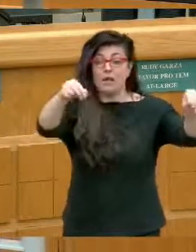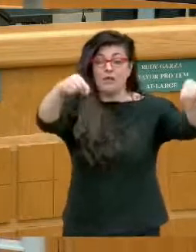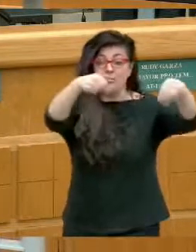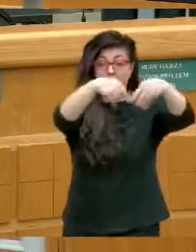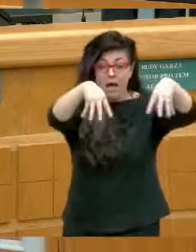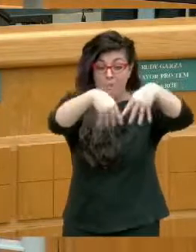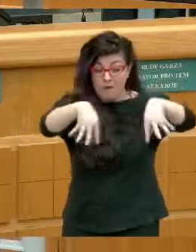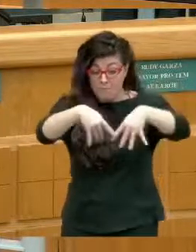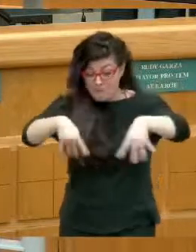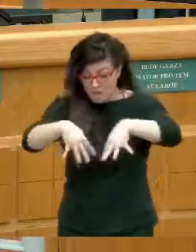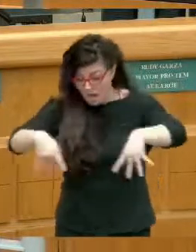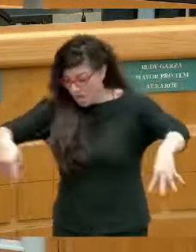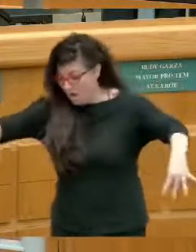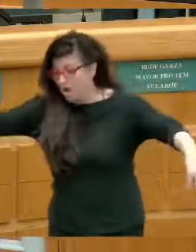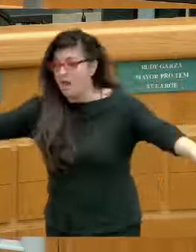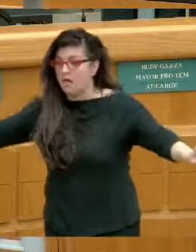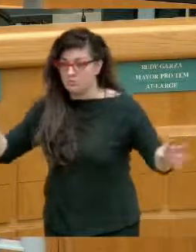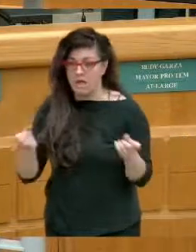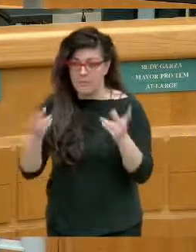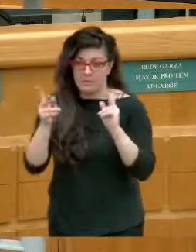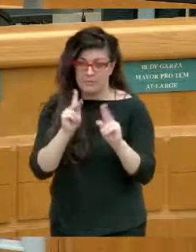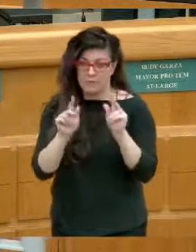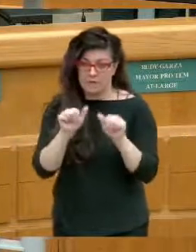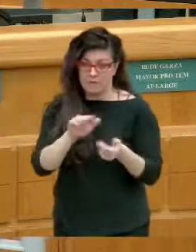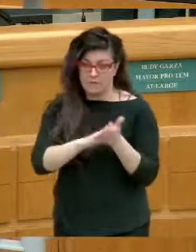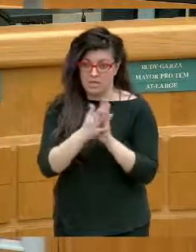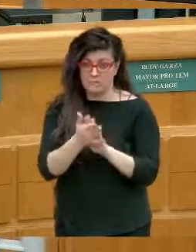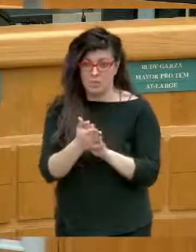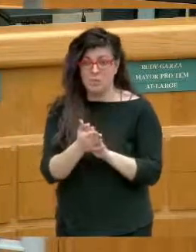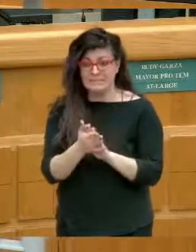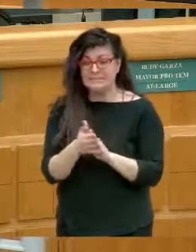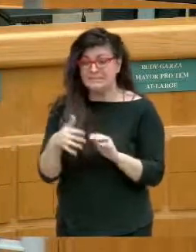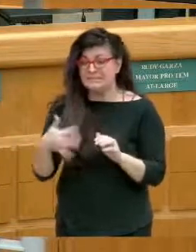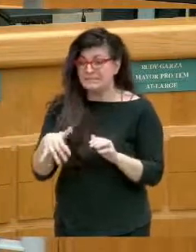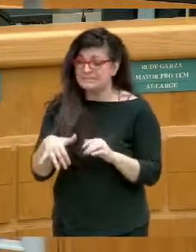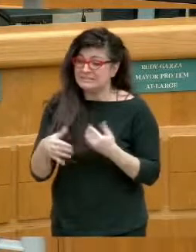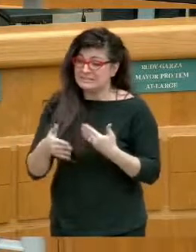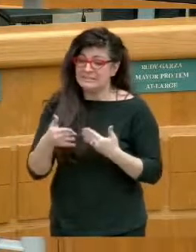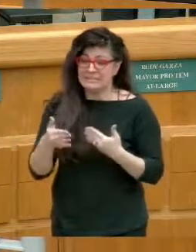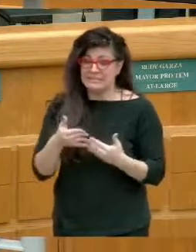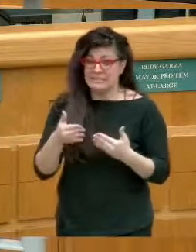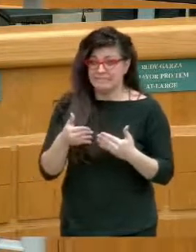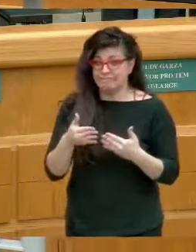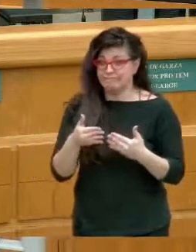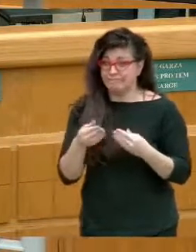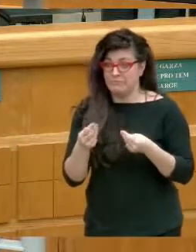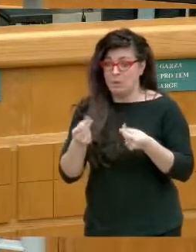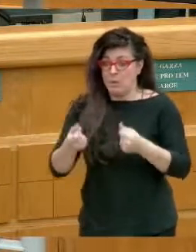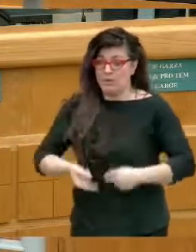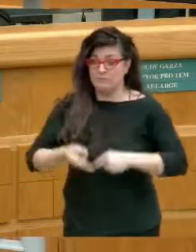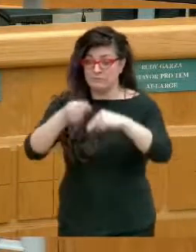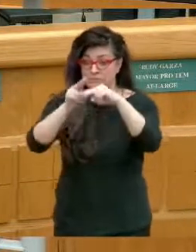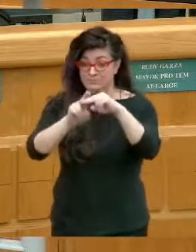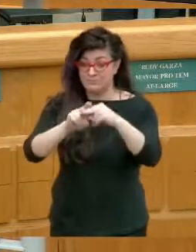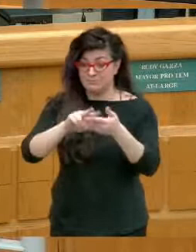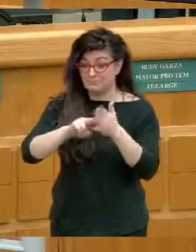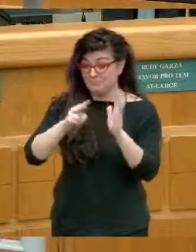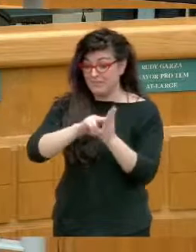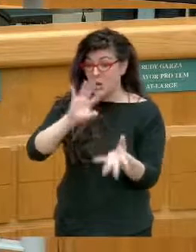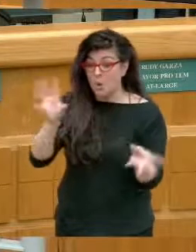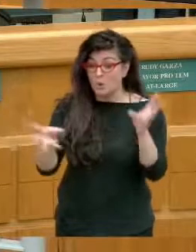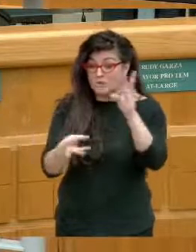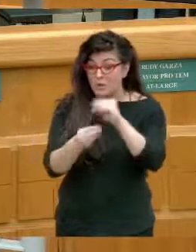24 people. And those 24 people infect an additional 67 people. For a total overall